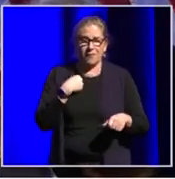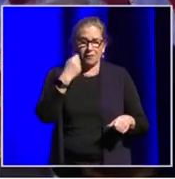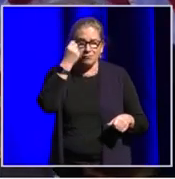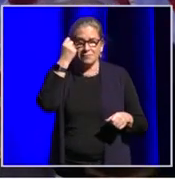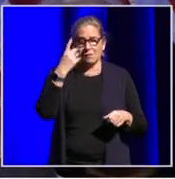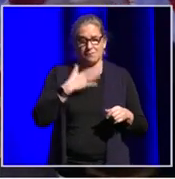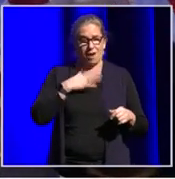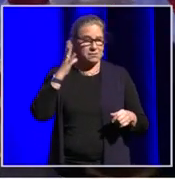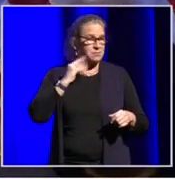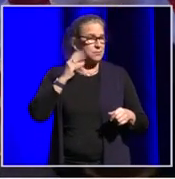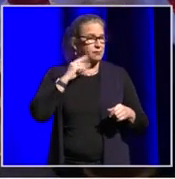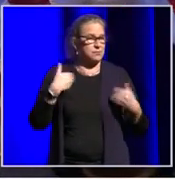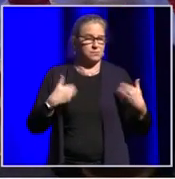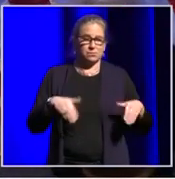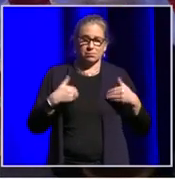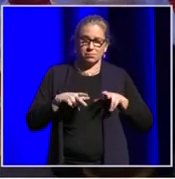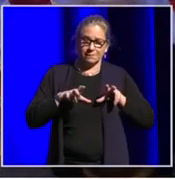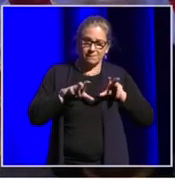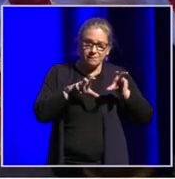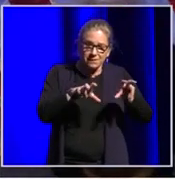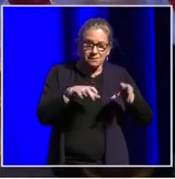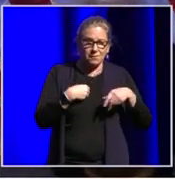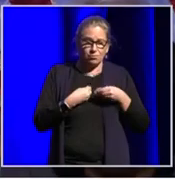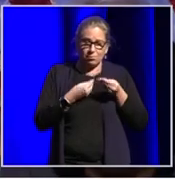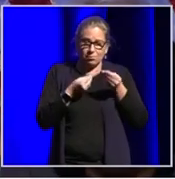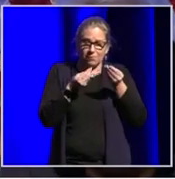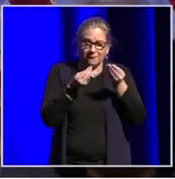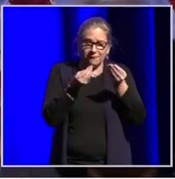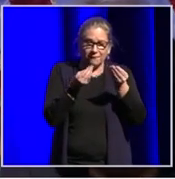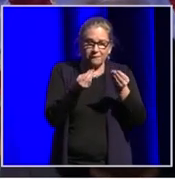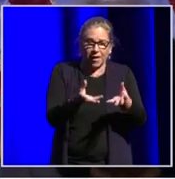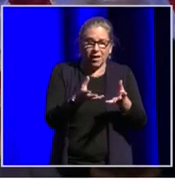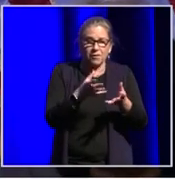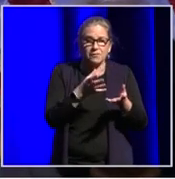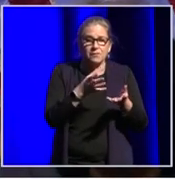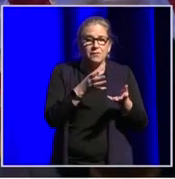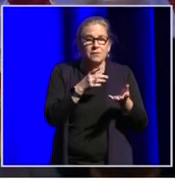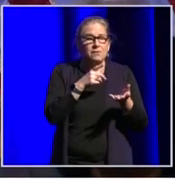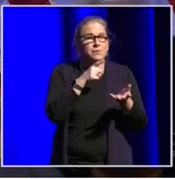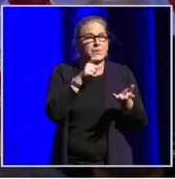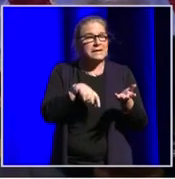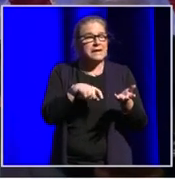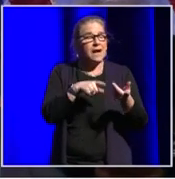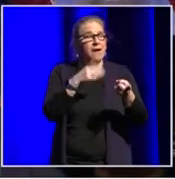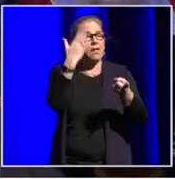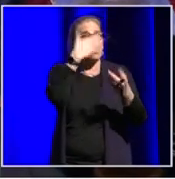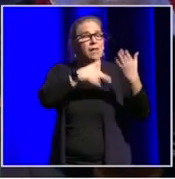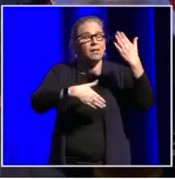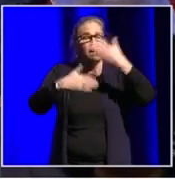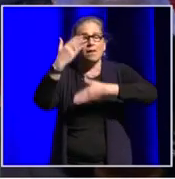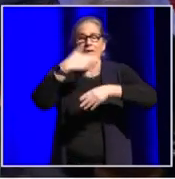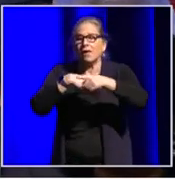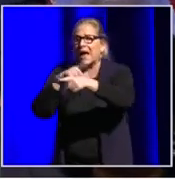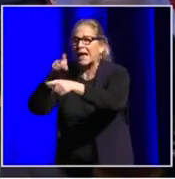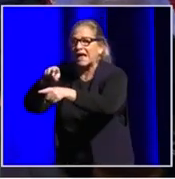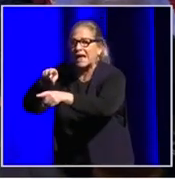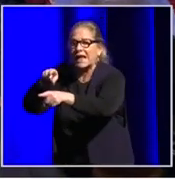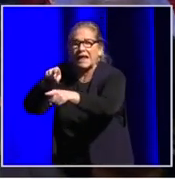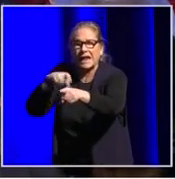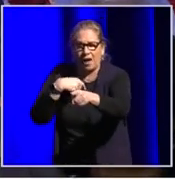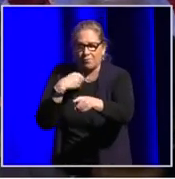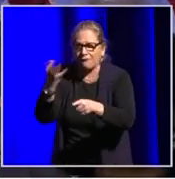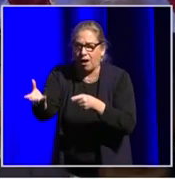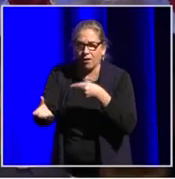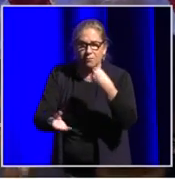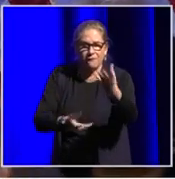to communities that are often overlooked and to prioritize getting things done versus scoring political points, then I invite you to join me on